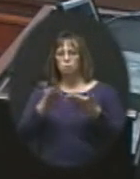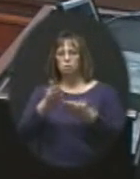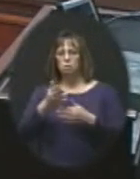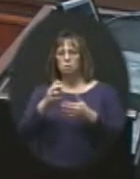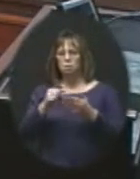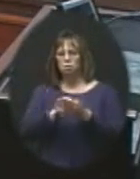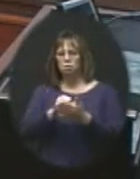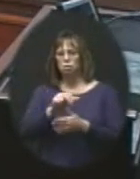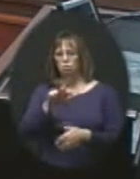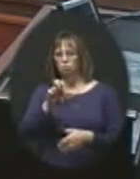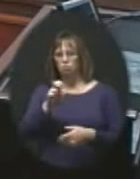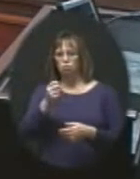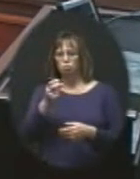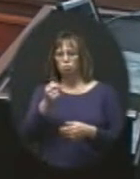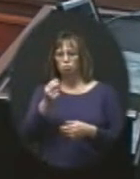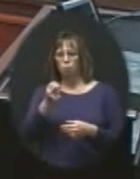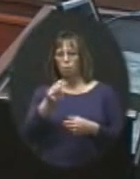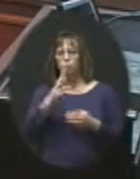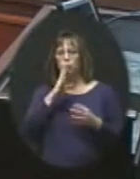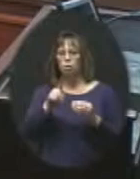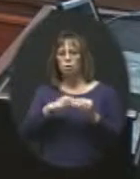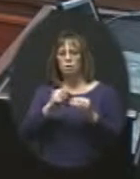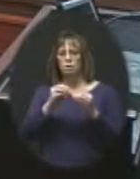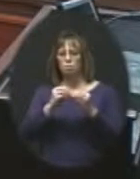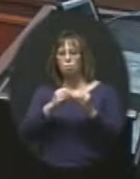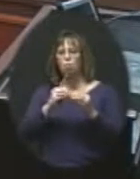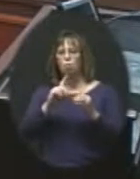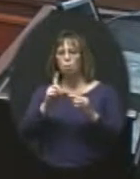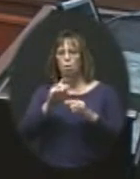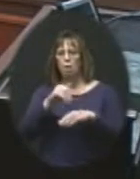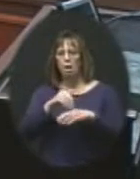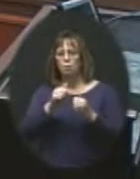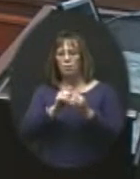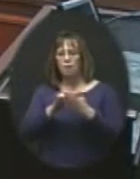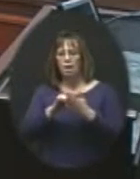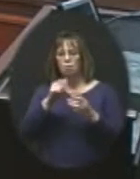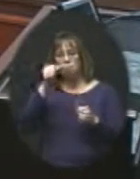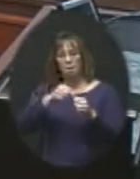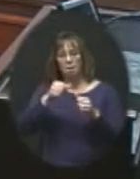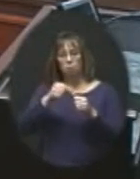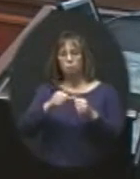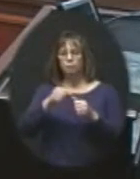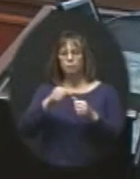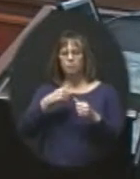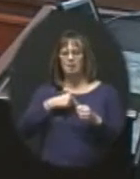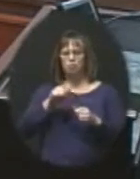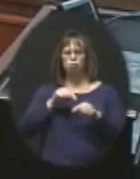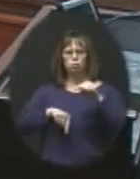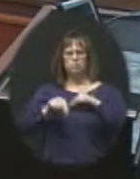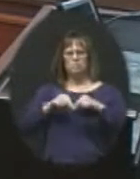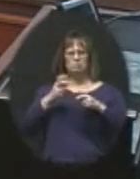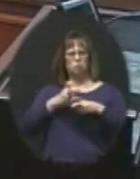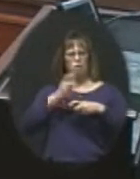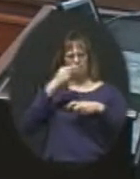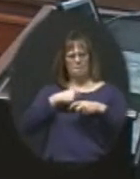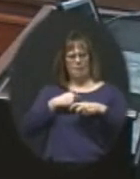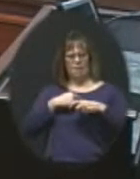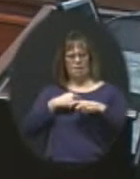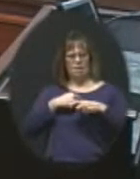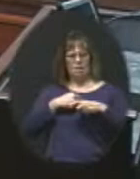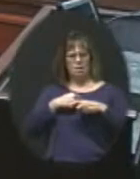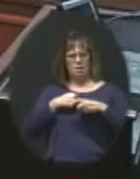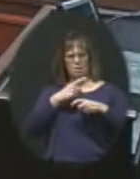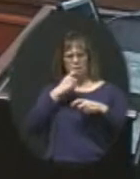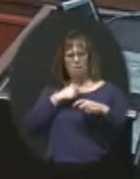and 12. And we're going to talk about that a little bit more, too, of where we're at with that. And again, keep in mind, this is, and I had to step back. It was hard for me a little bit from this